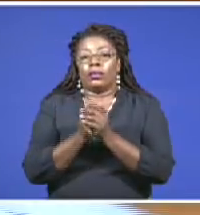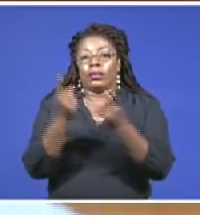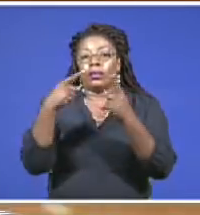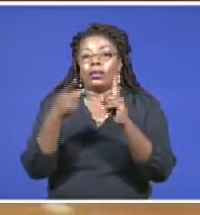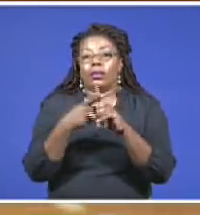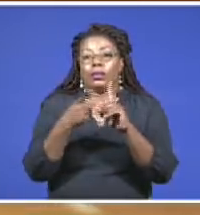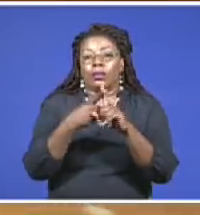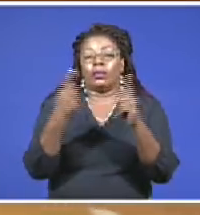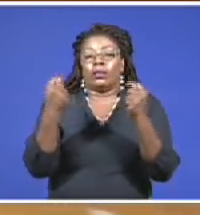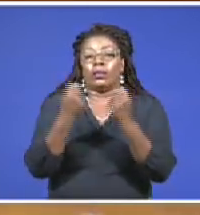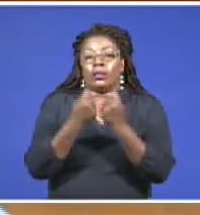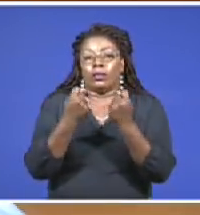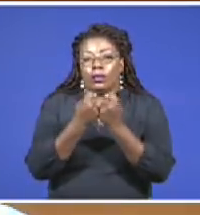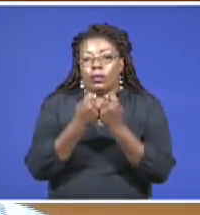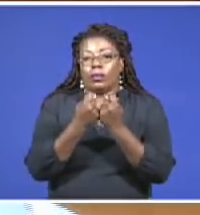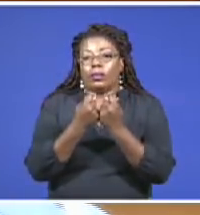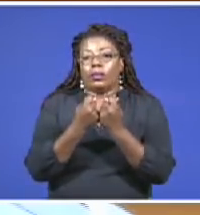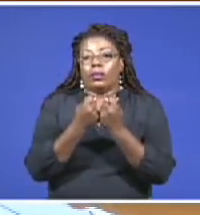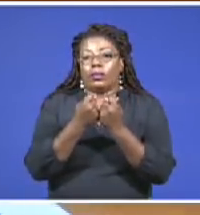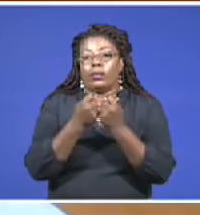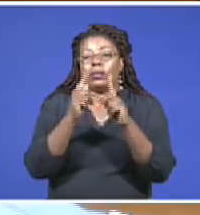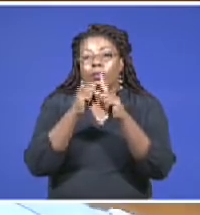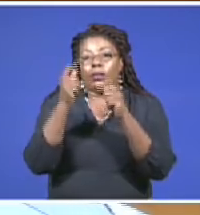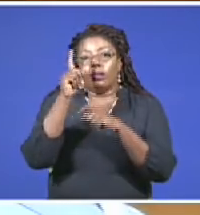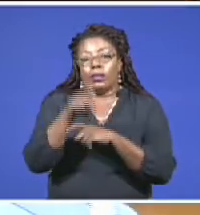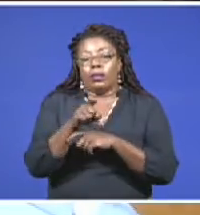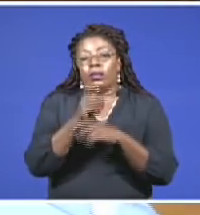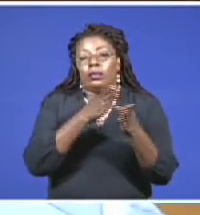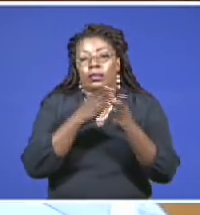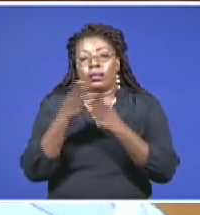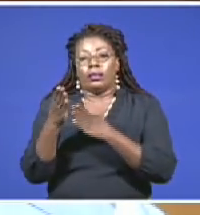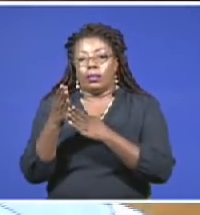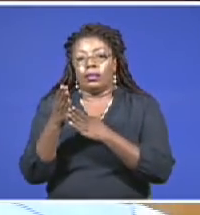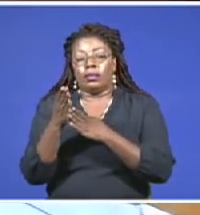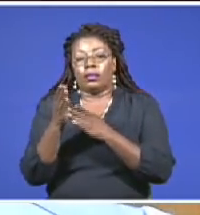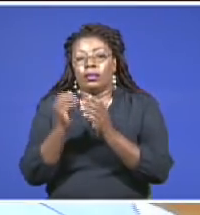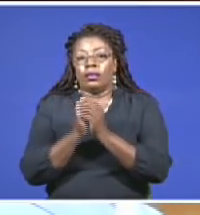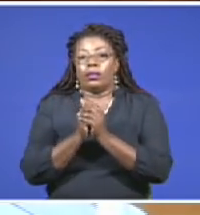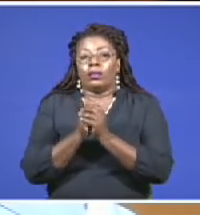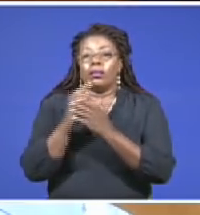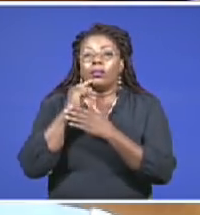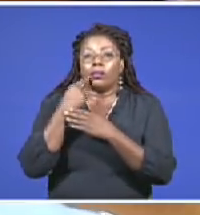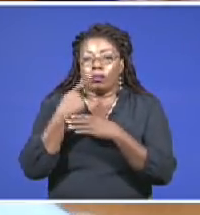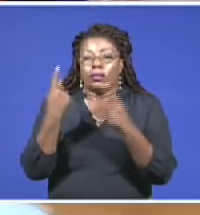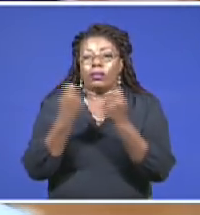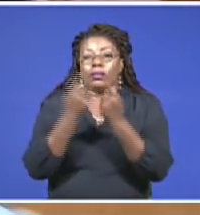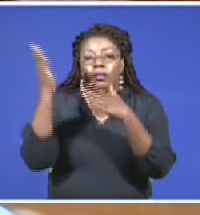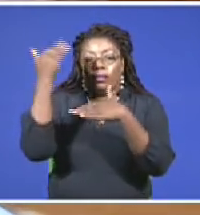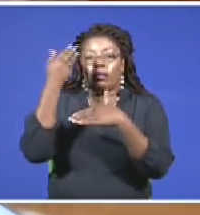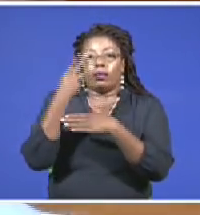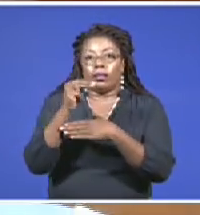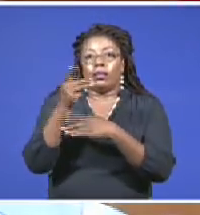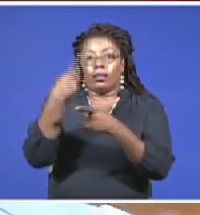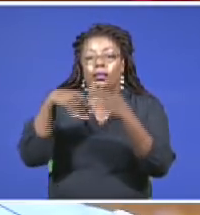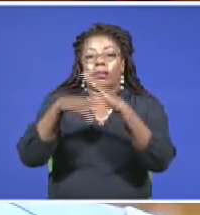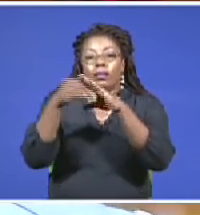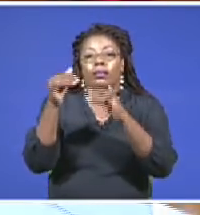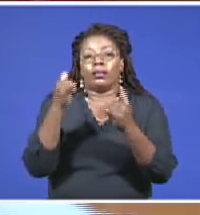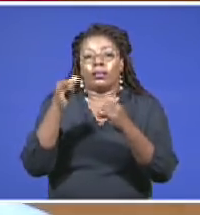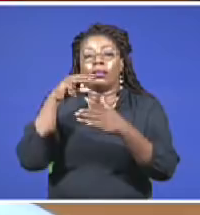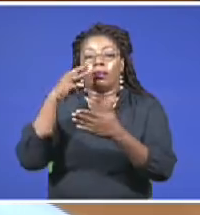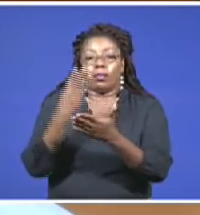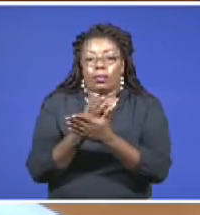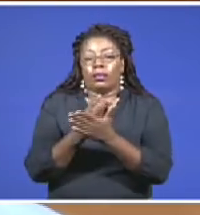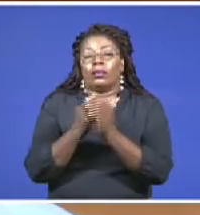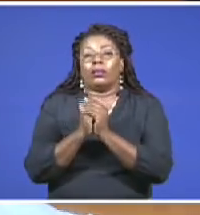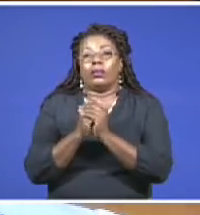Hugh Campbell tournament, a lot of teams be prepared. It's a very prestigious tournament, and so I expected them to come out and play well. On the